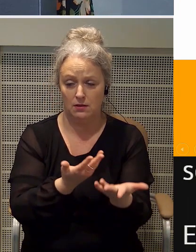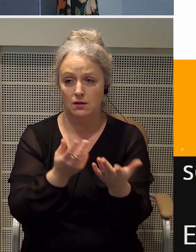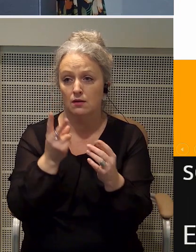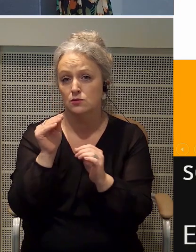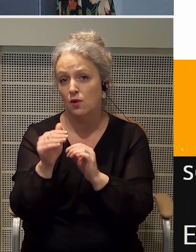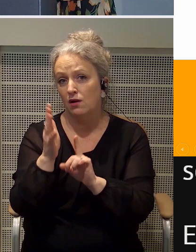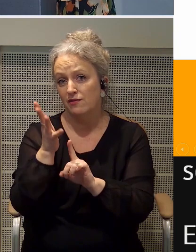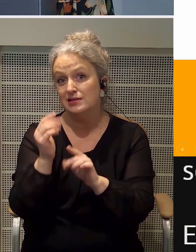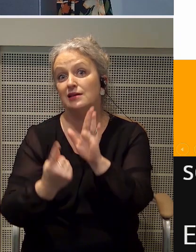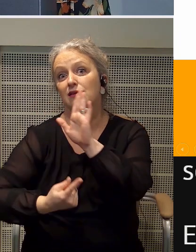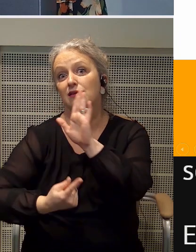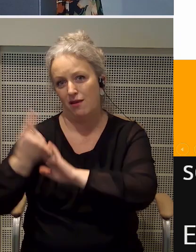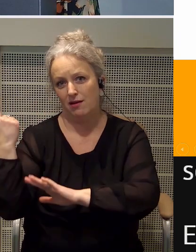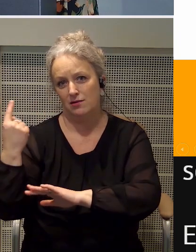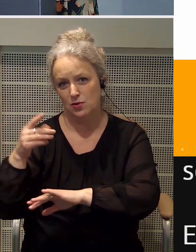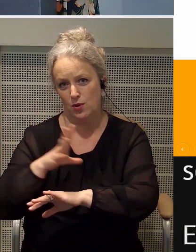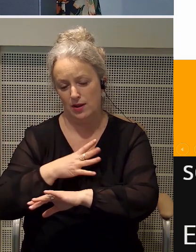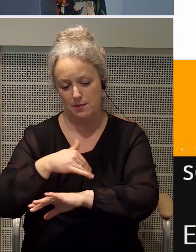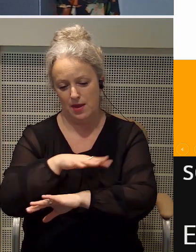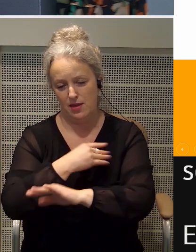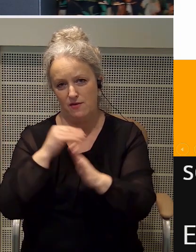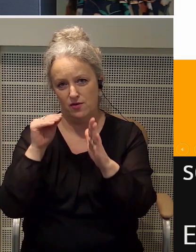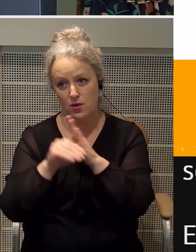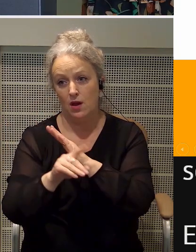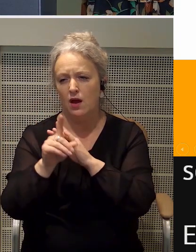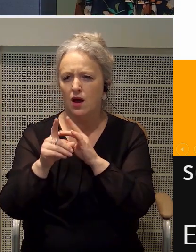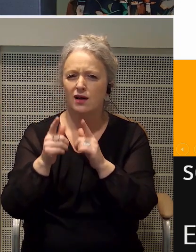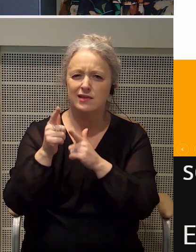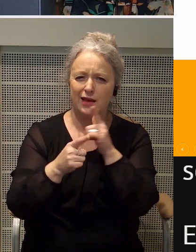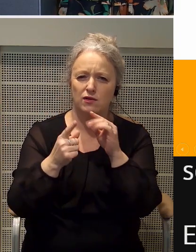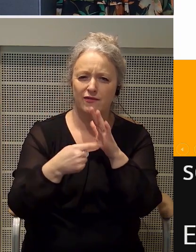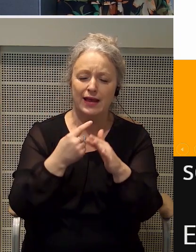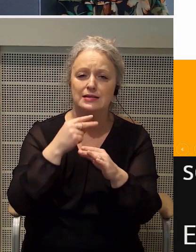And before that year, we didn't really